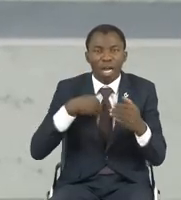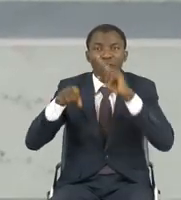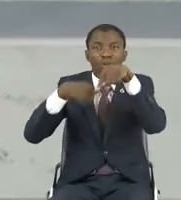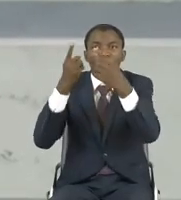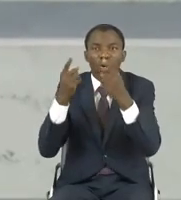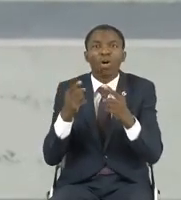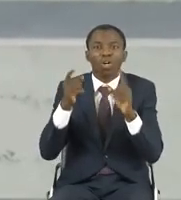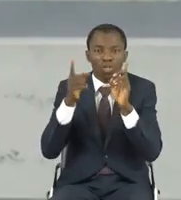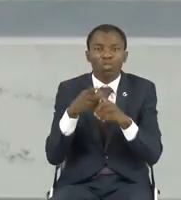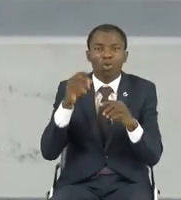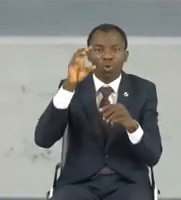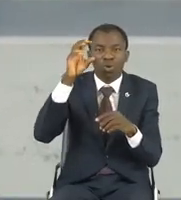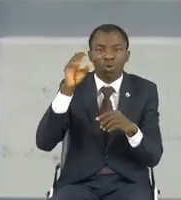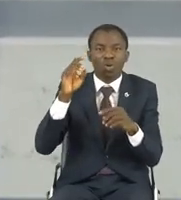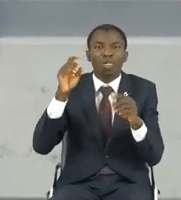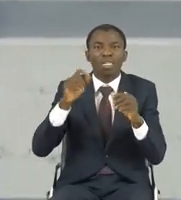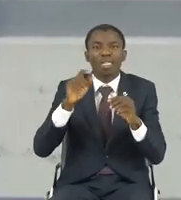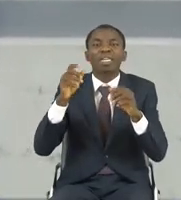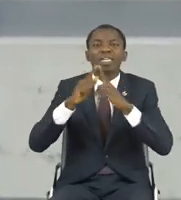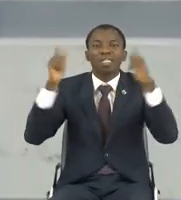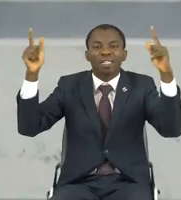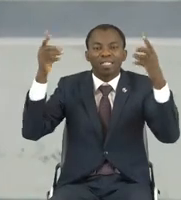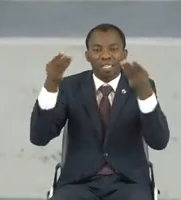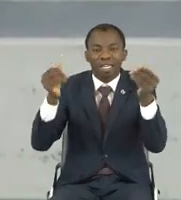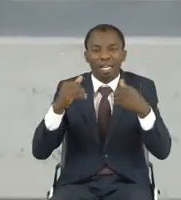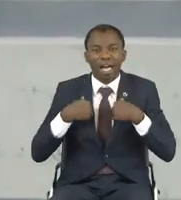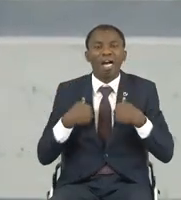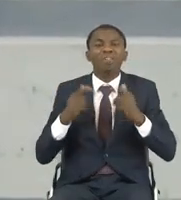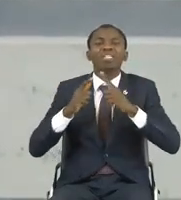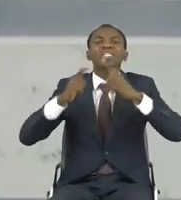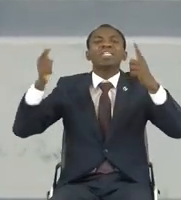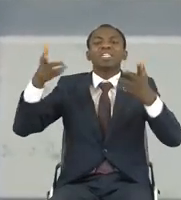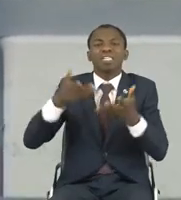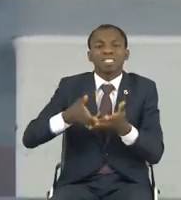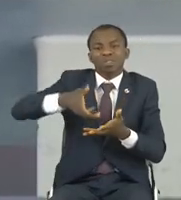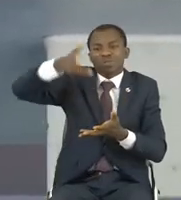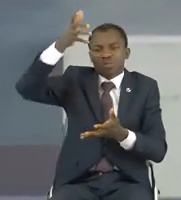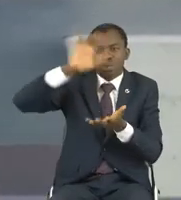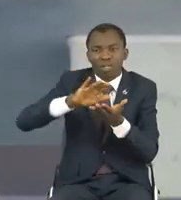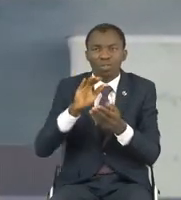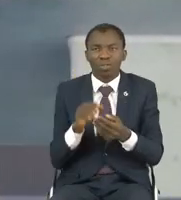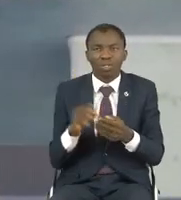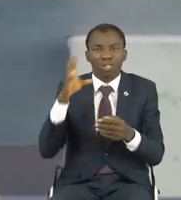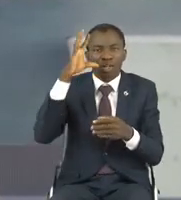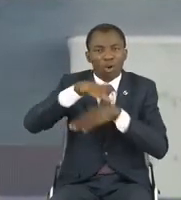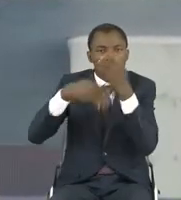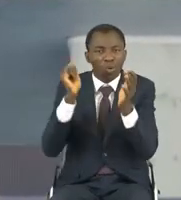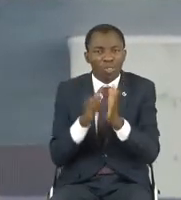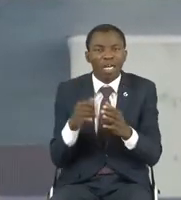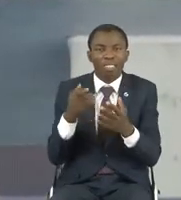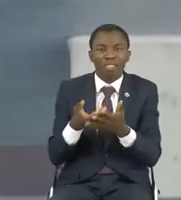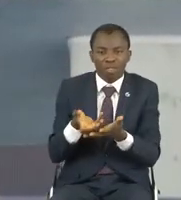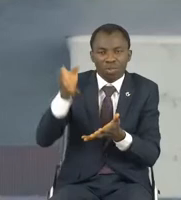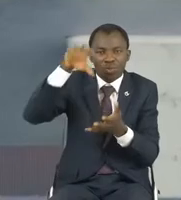and he had amassed great wealth. All that wealth he turned to gold,